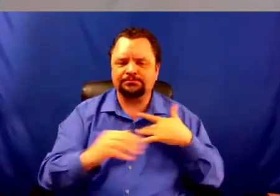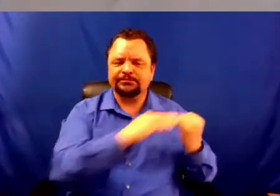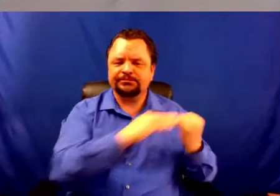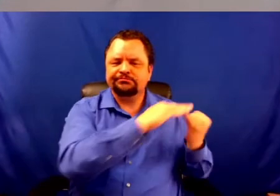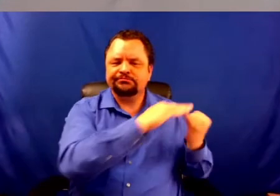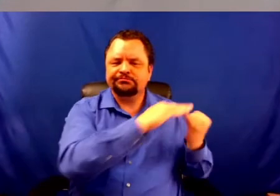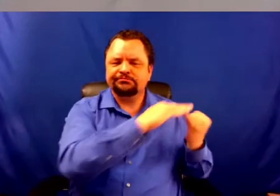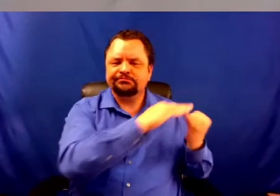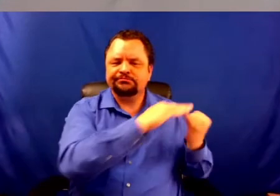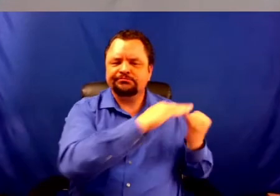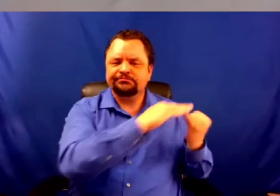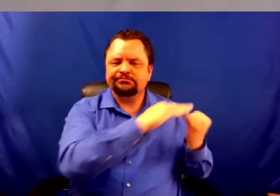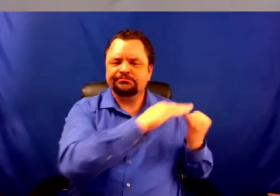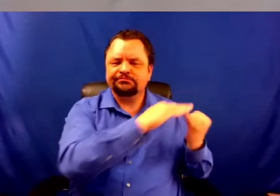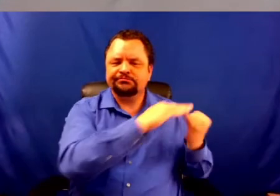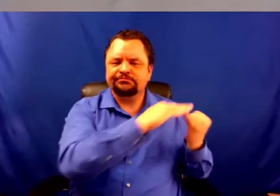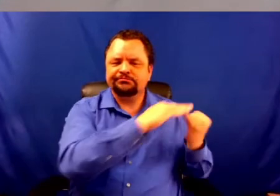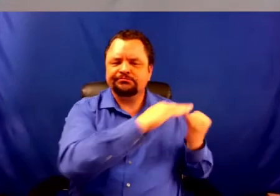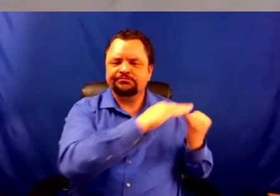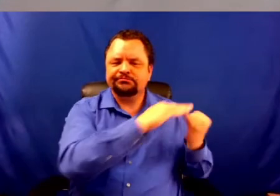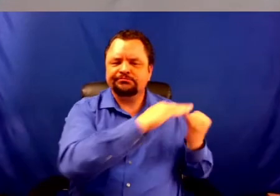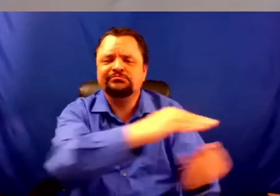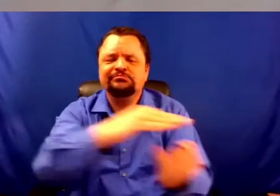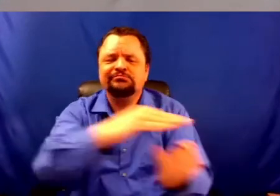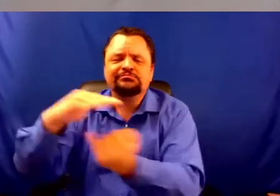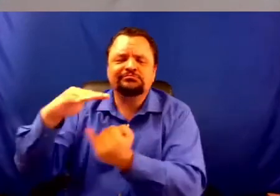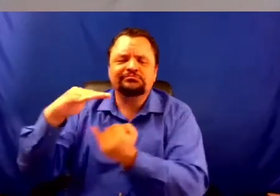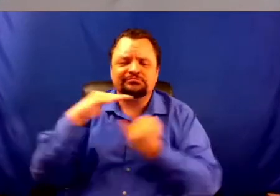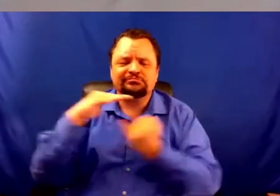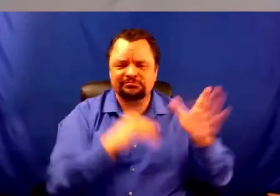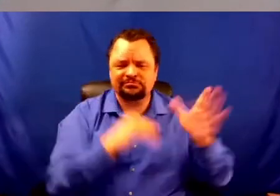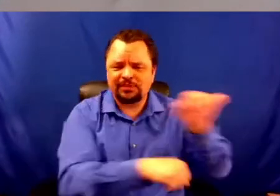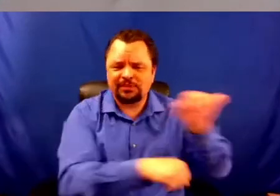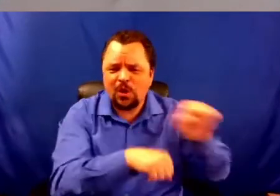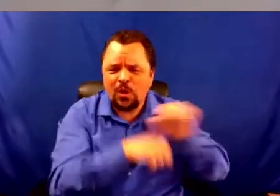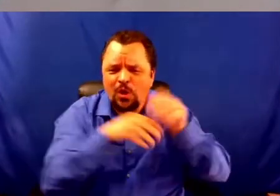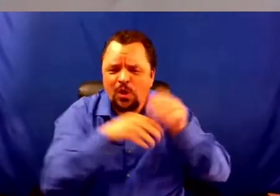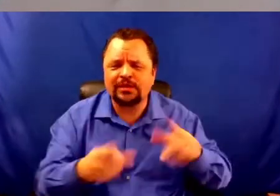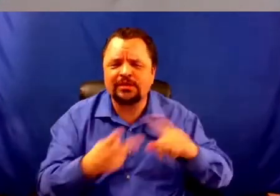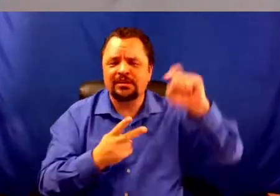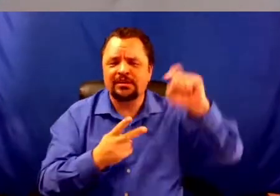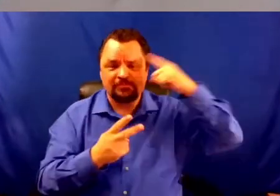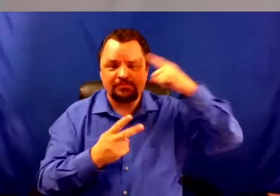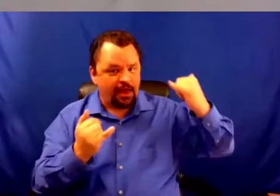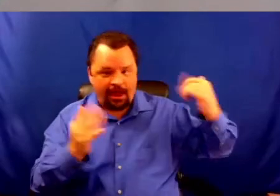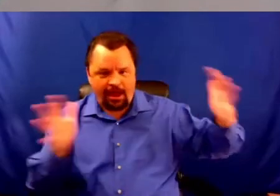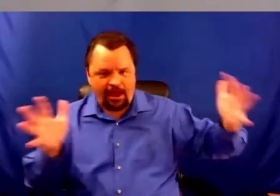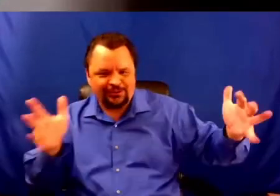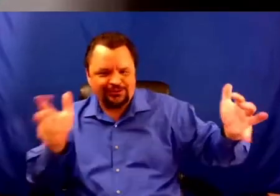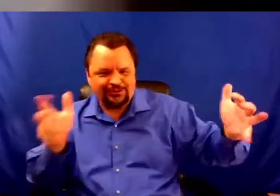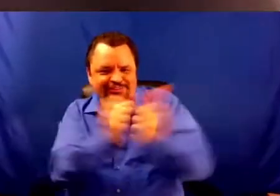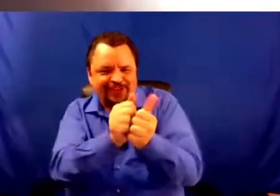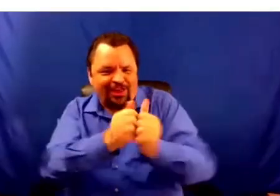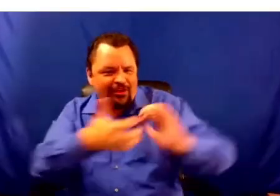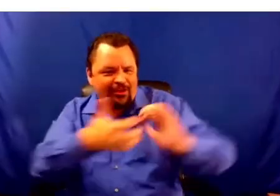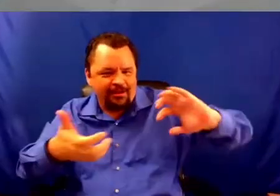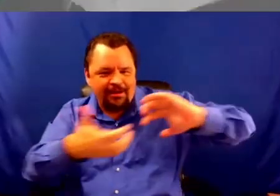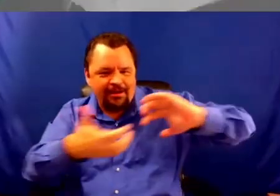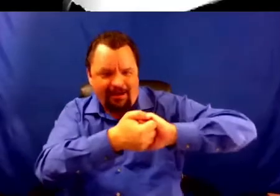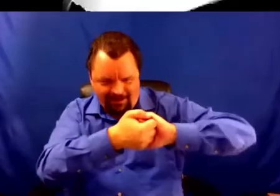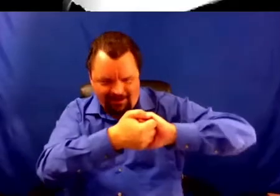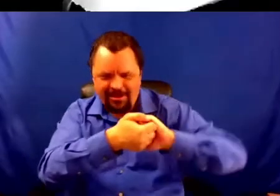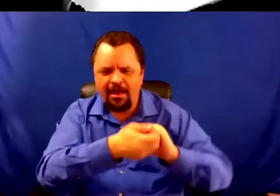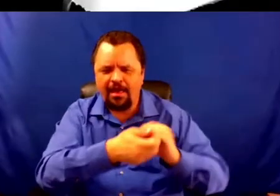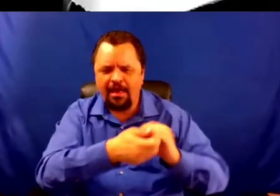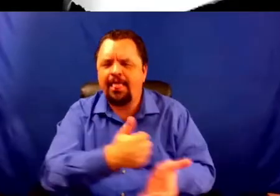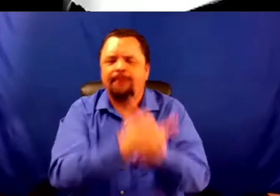isolation, but having community leaders, government and community leaders together, then we transform communities. And that's what